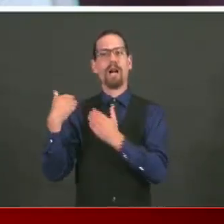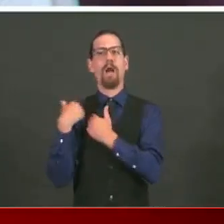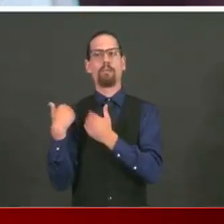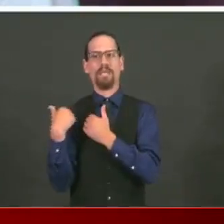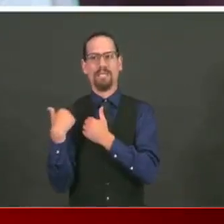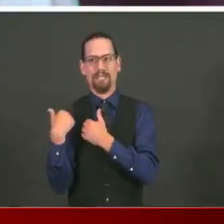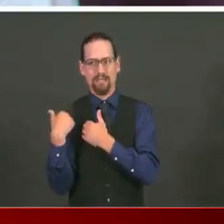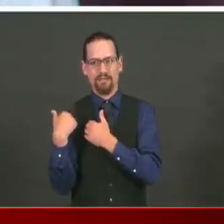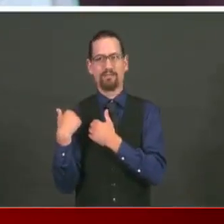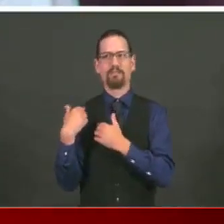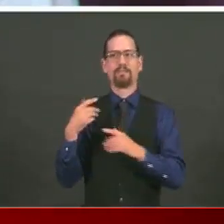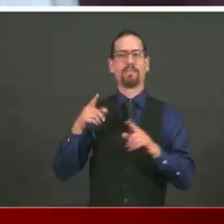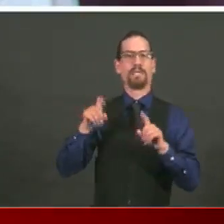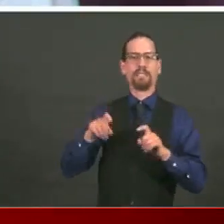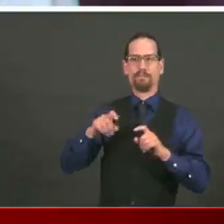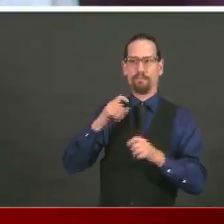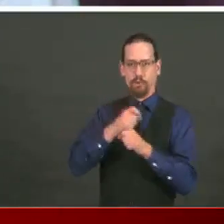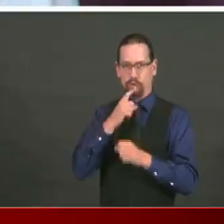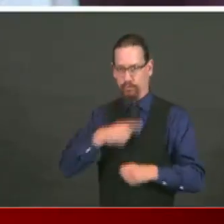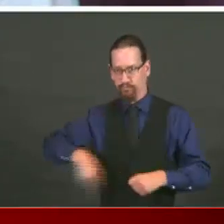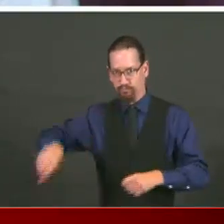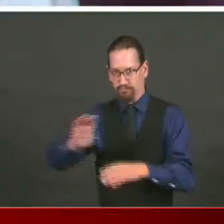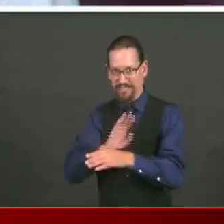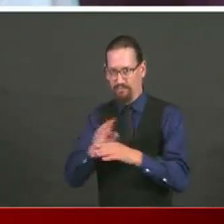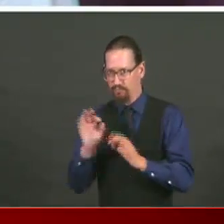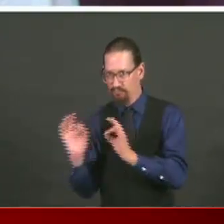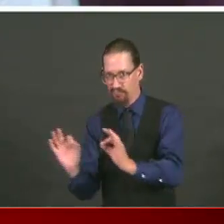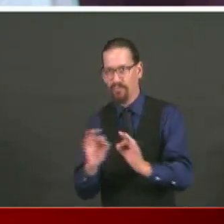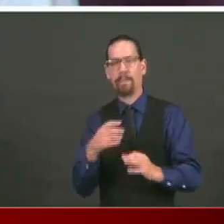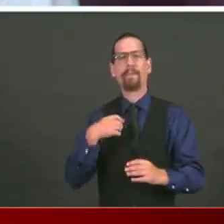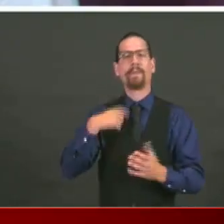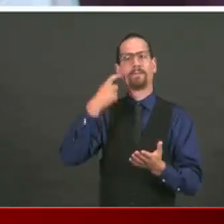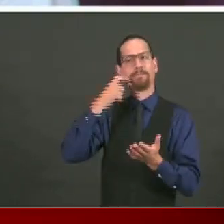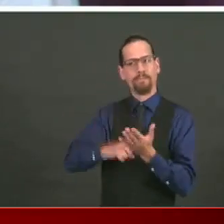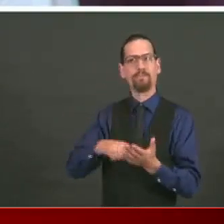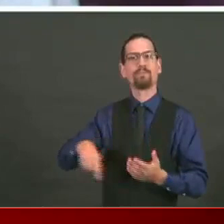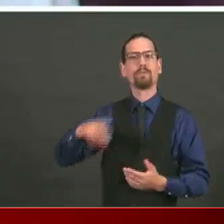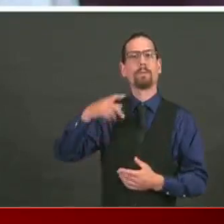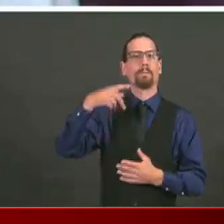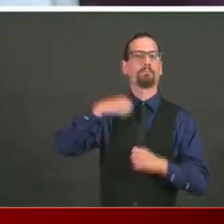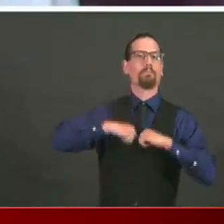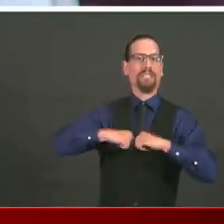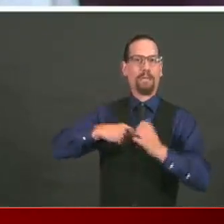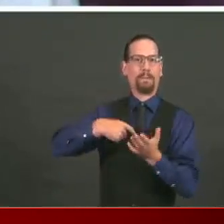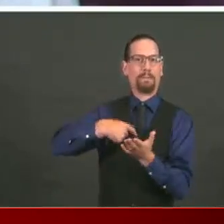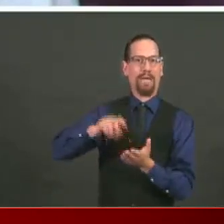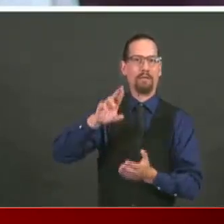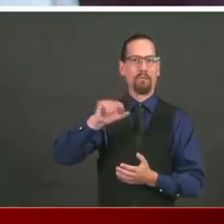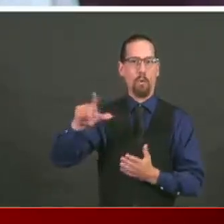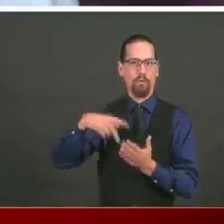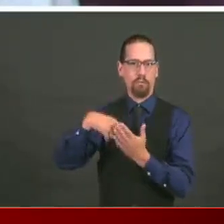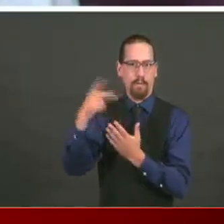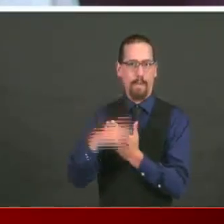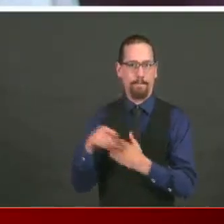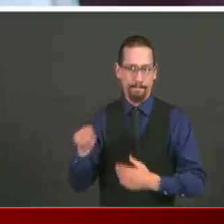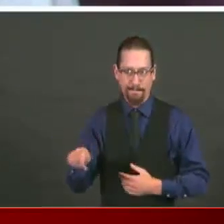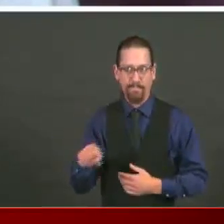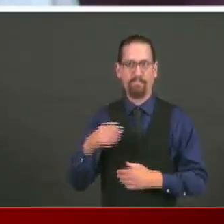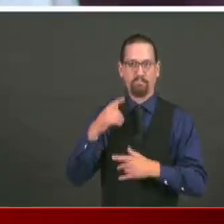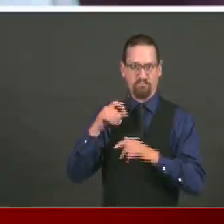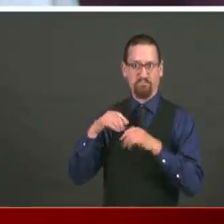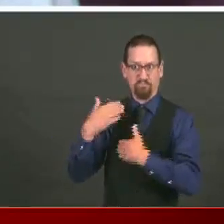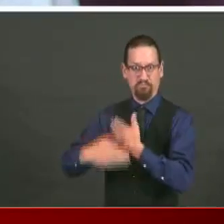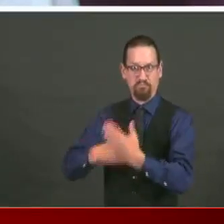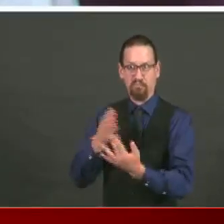example, we recognize that PPP put businesses through the paces. So making it through